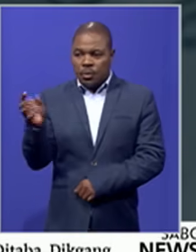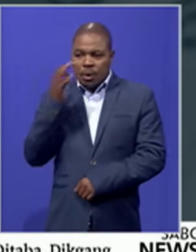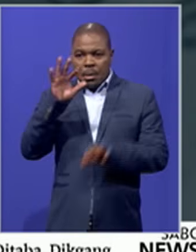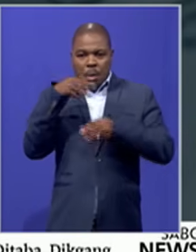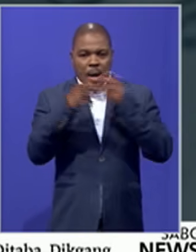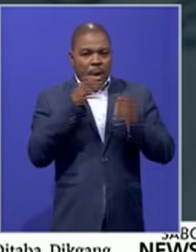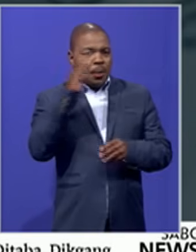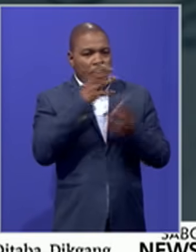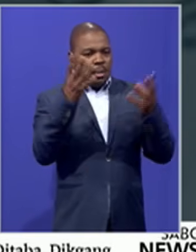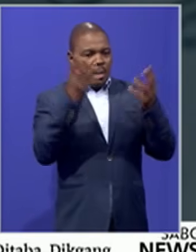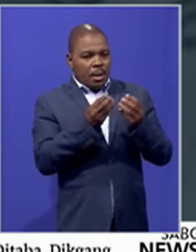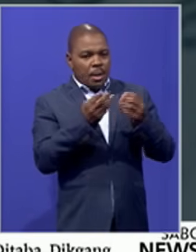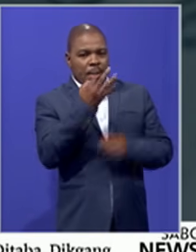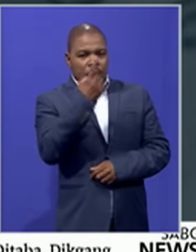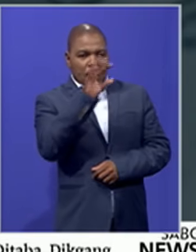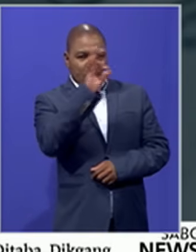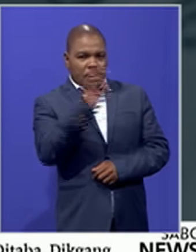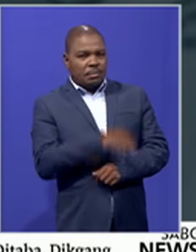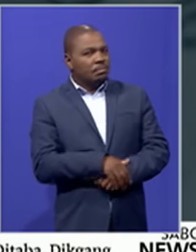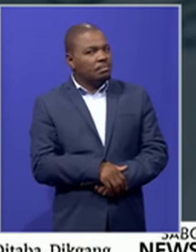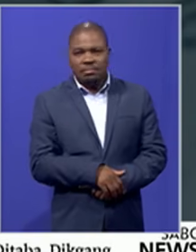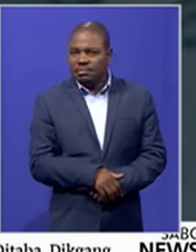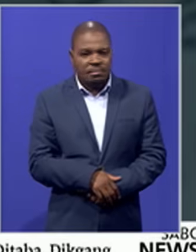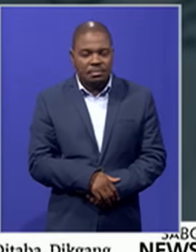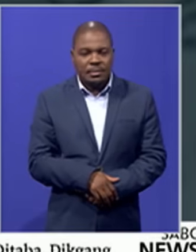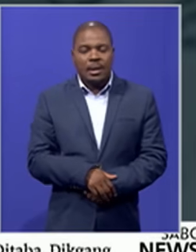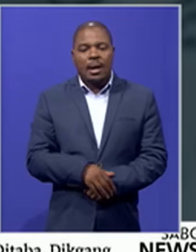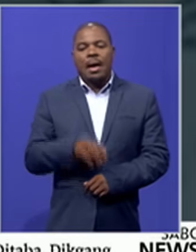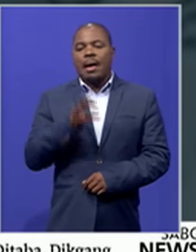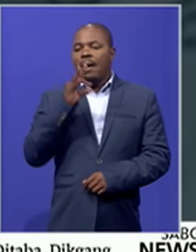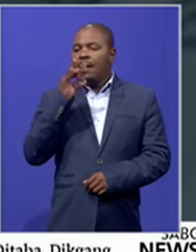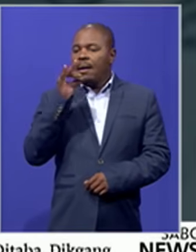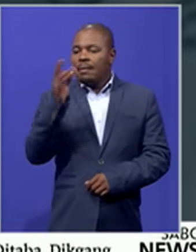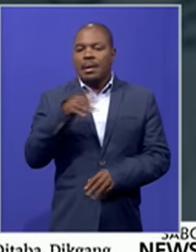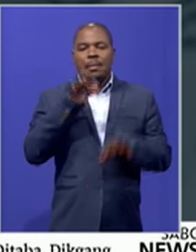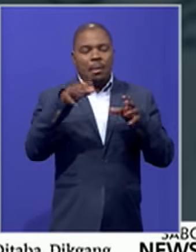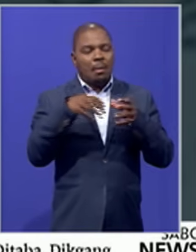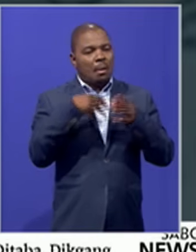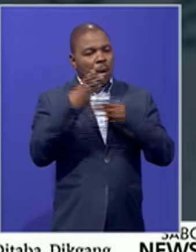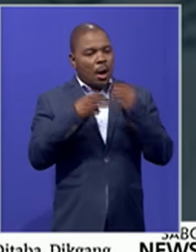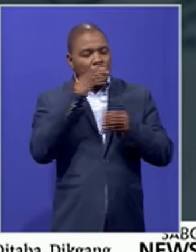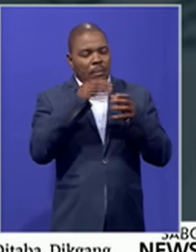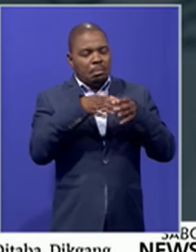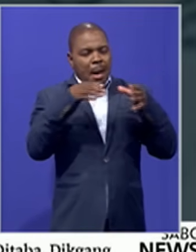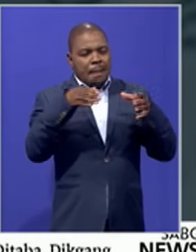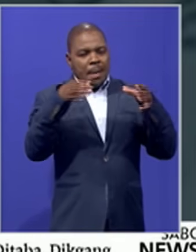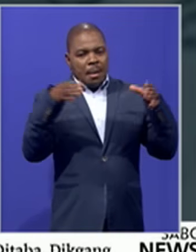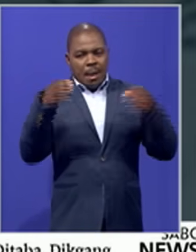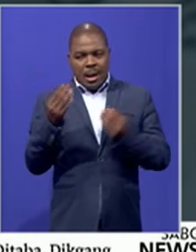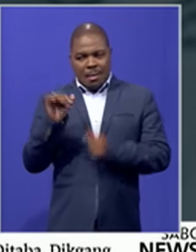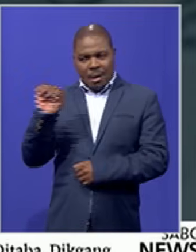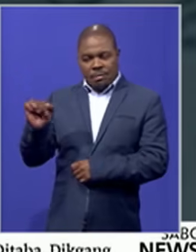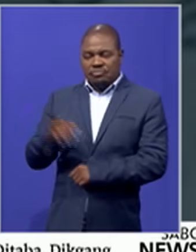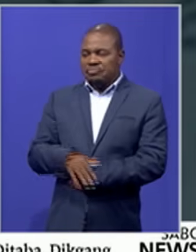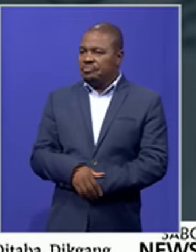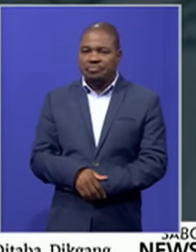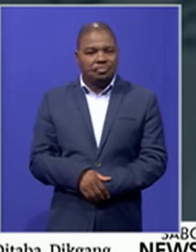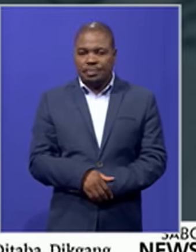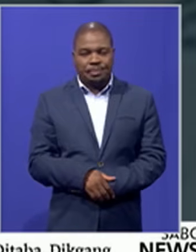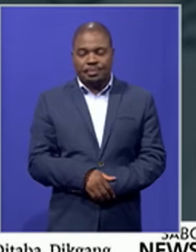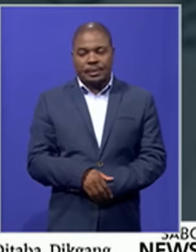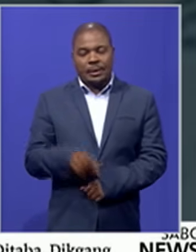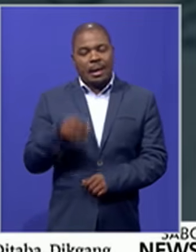theogetše fase ka 31%. E golela godimo letšatši ka letšatši, palo e ba ya bolelwang ewe aowa se yona e